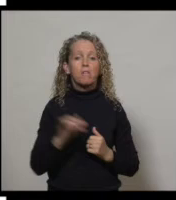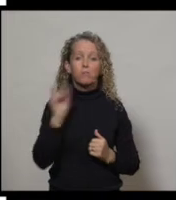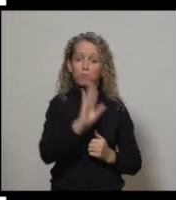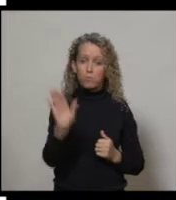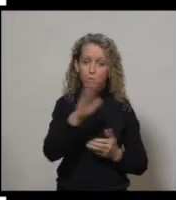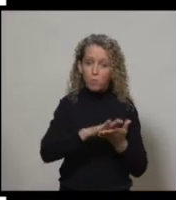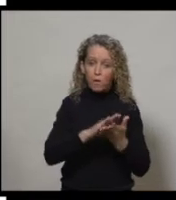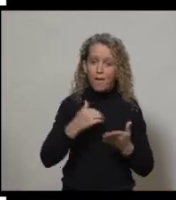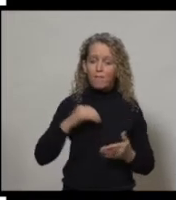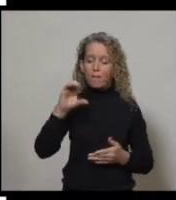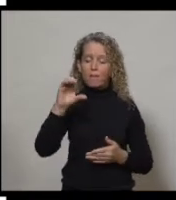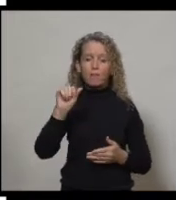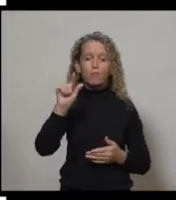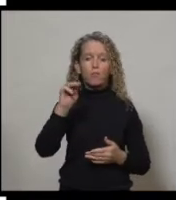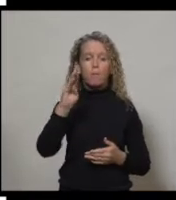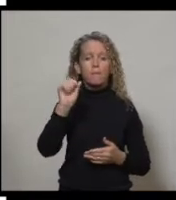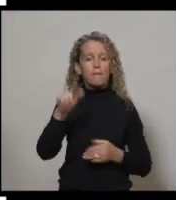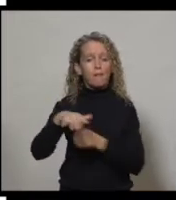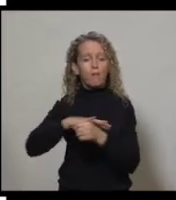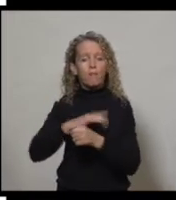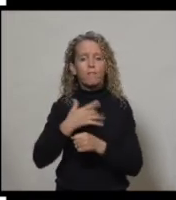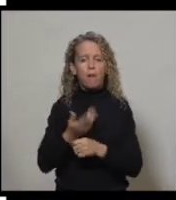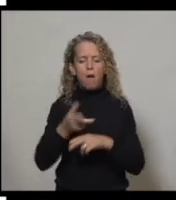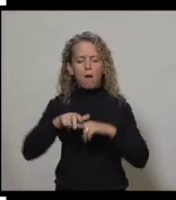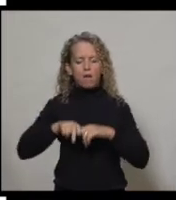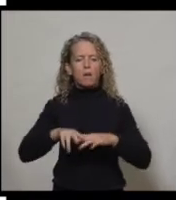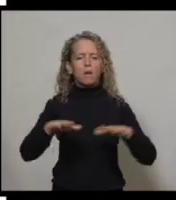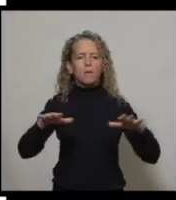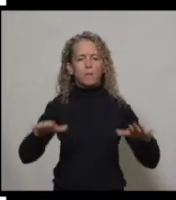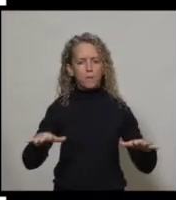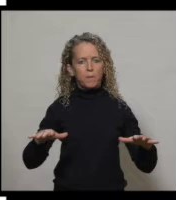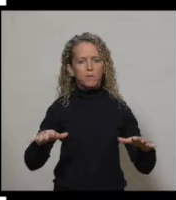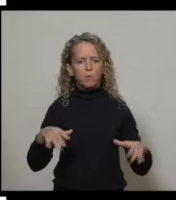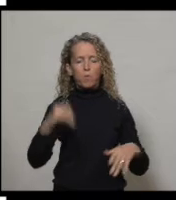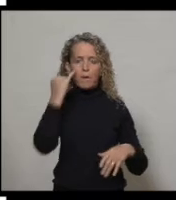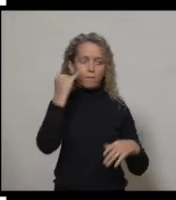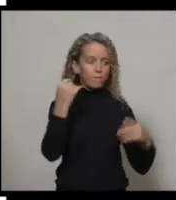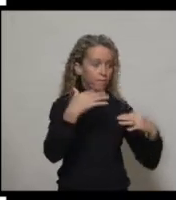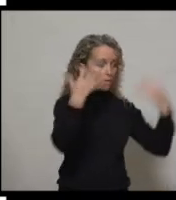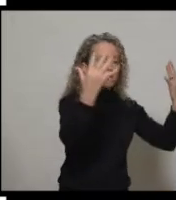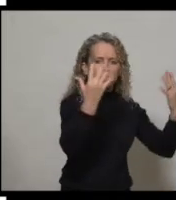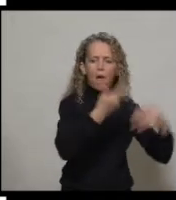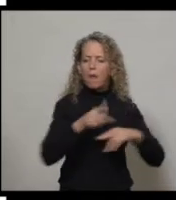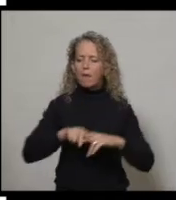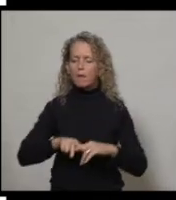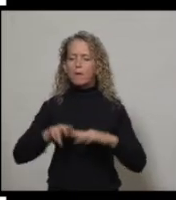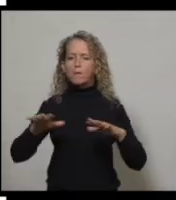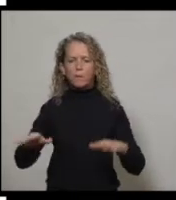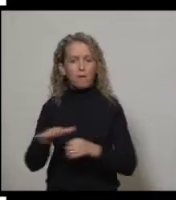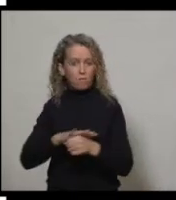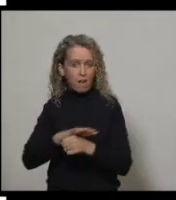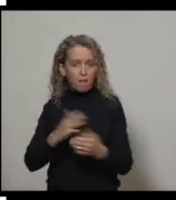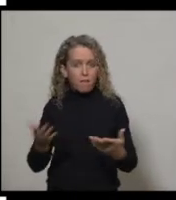in our classrooms? Are there ways that we can help children regulate and have those safe spaces? And also those safe relationships, which gets into the next